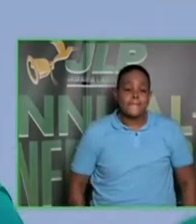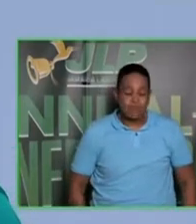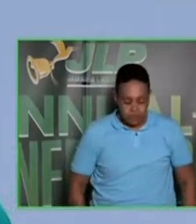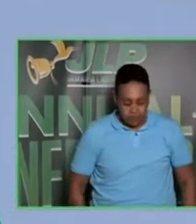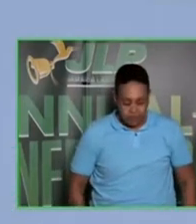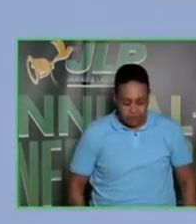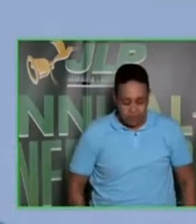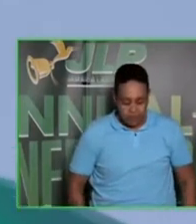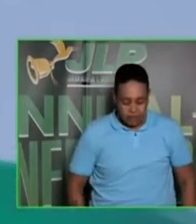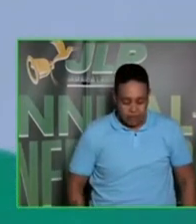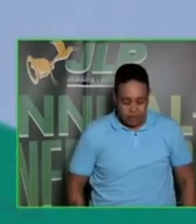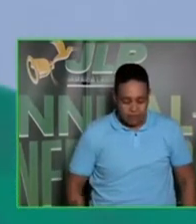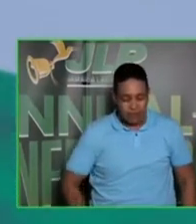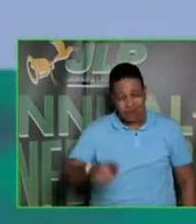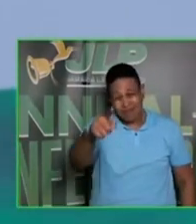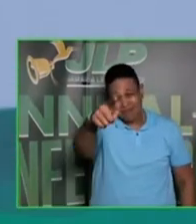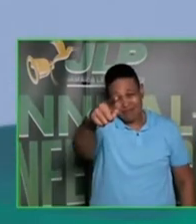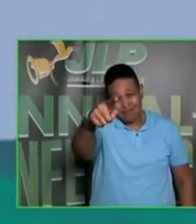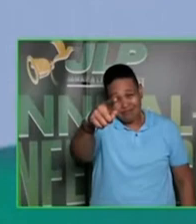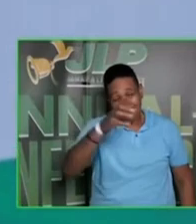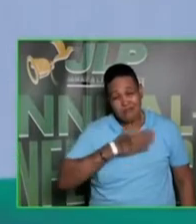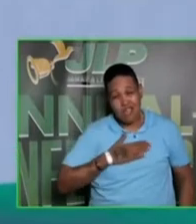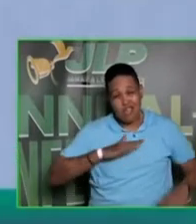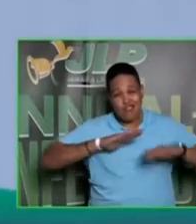My Jamaican family,